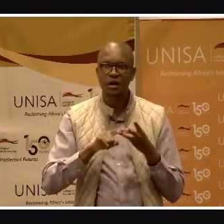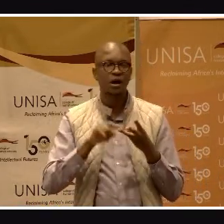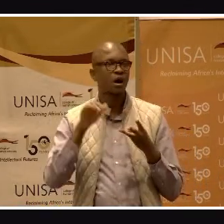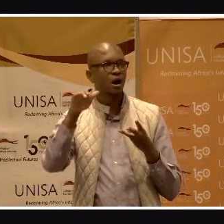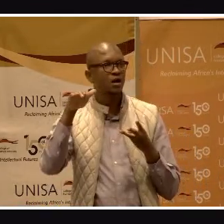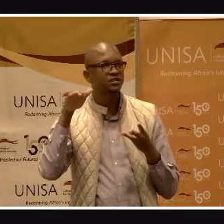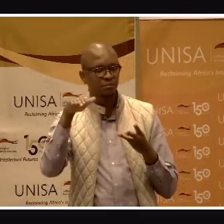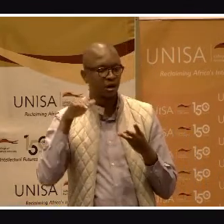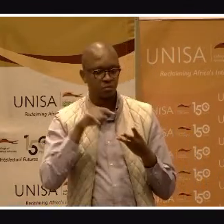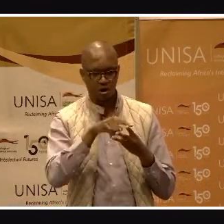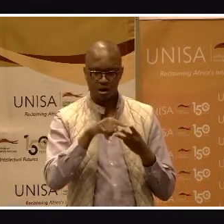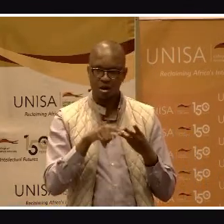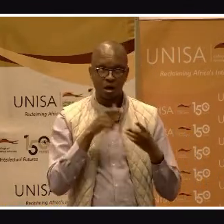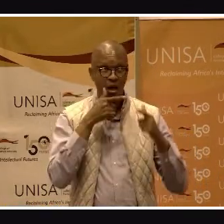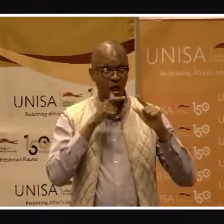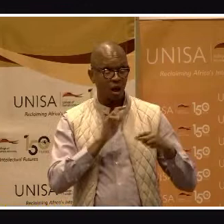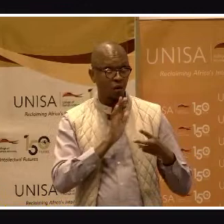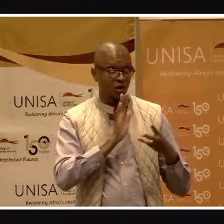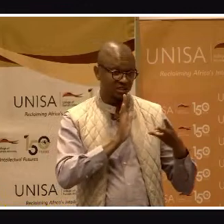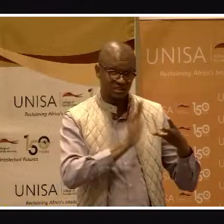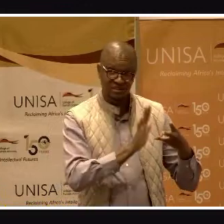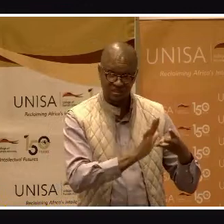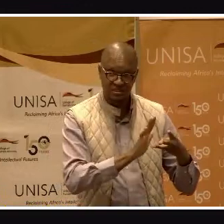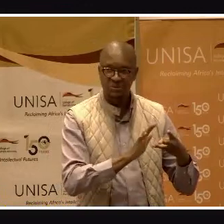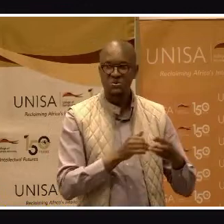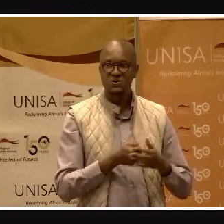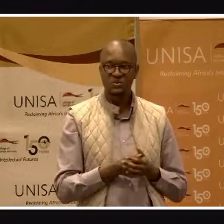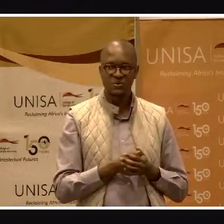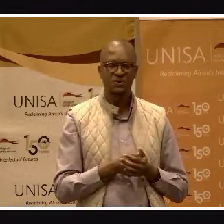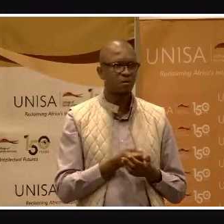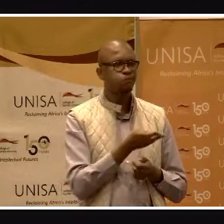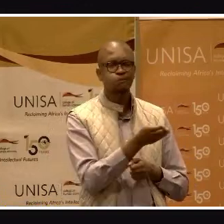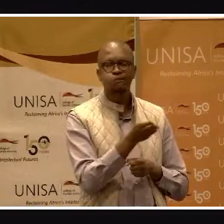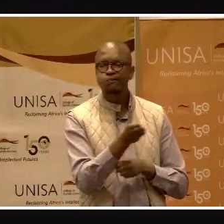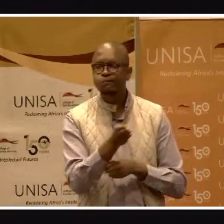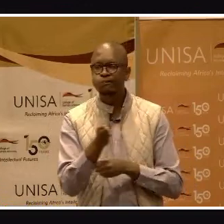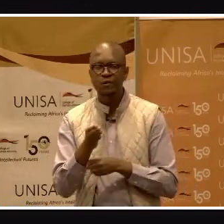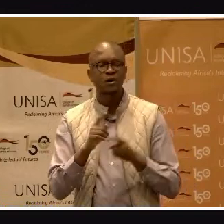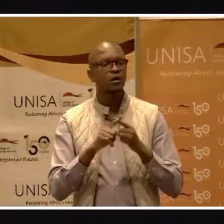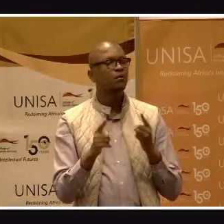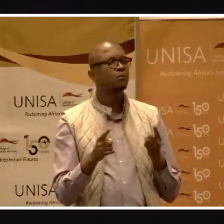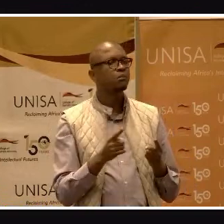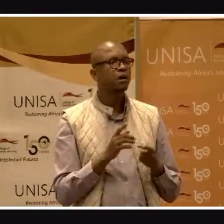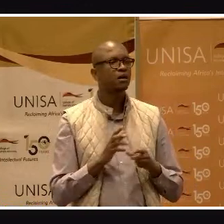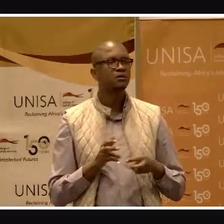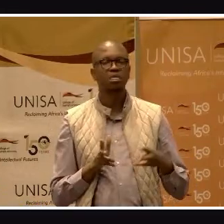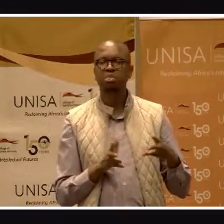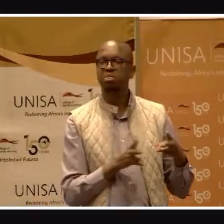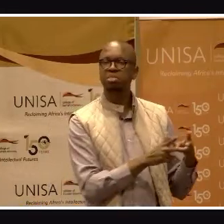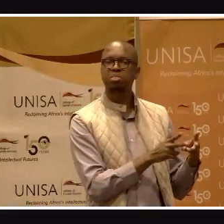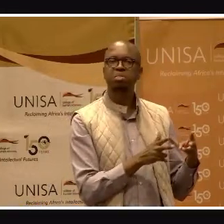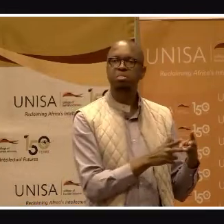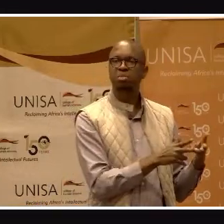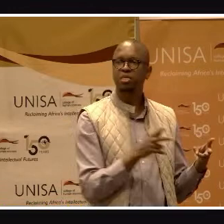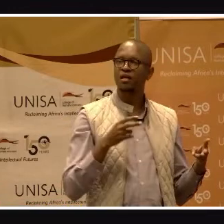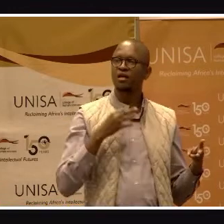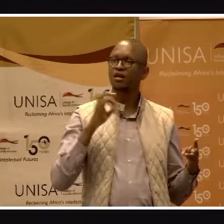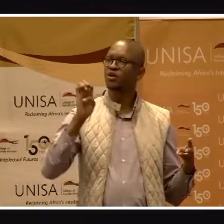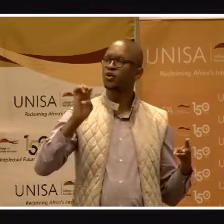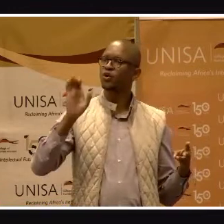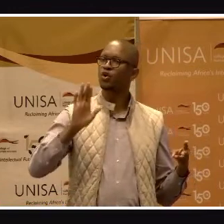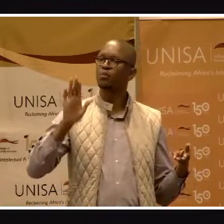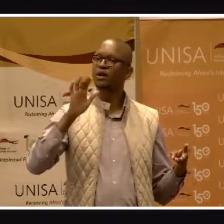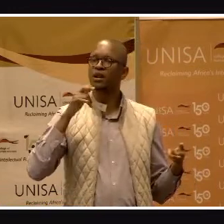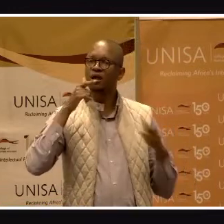danger. Their languages are currently eroding. They are being replaced by these dominating languages, English